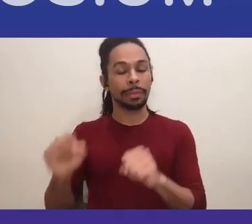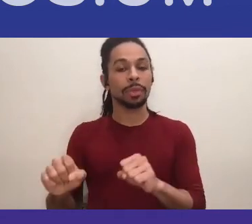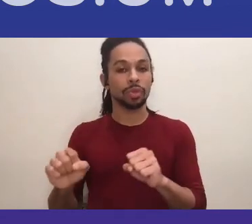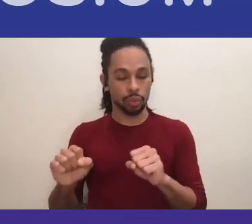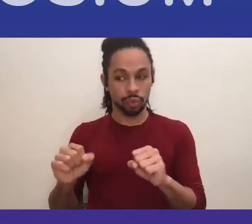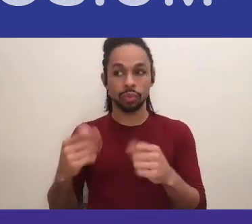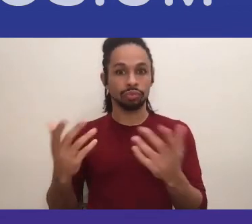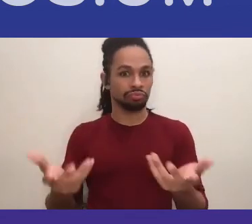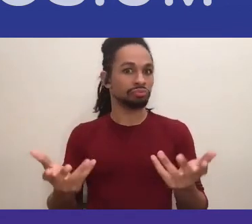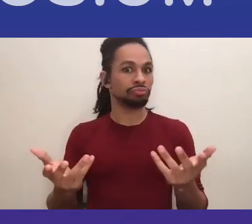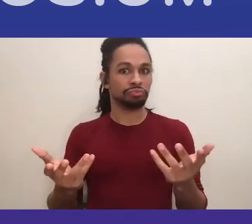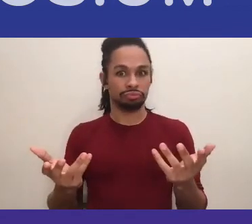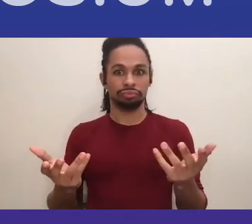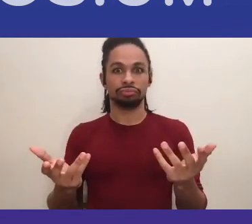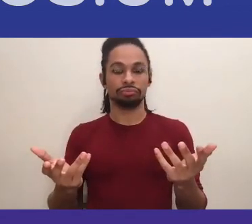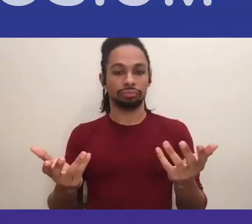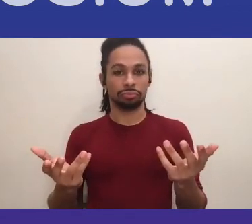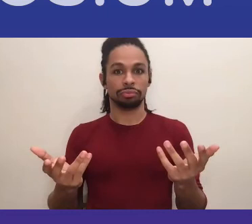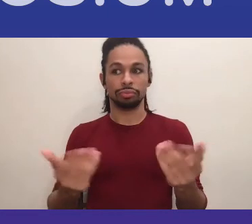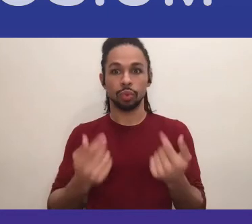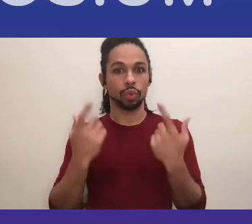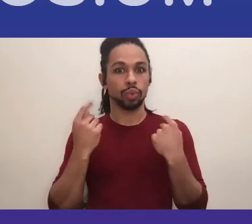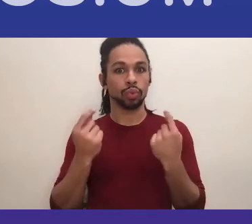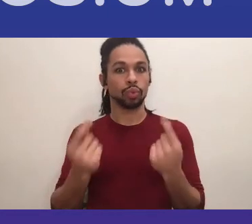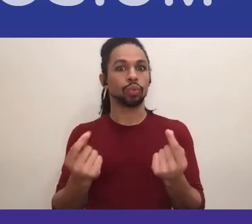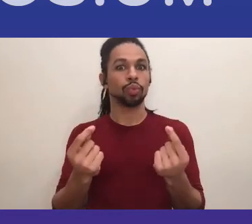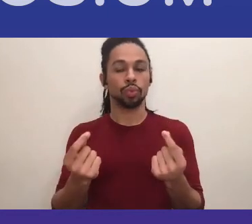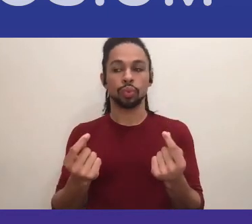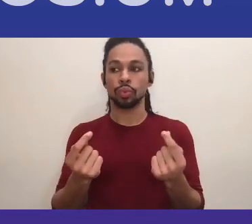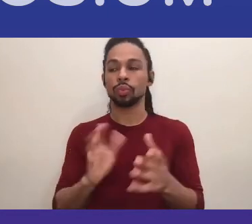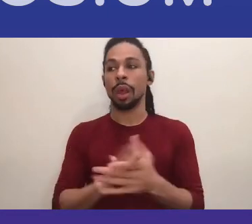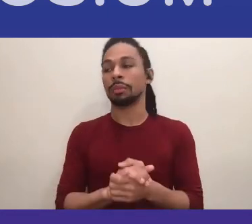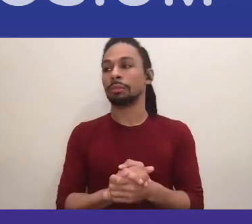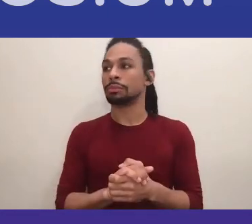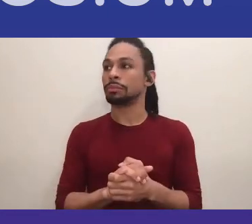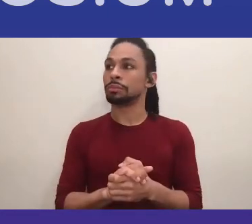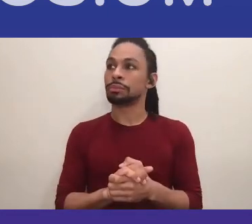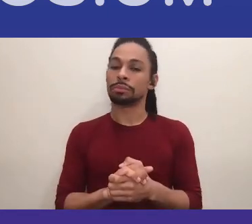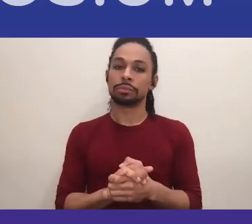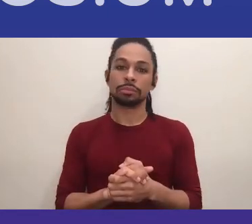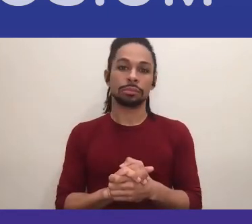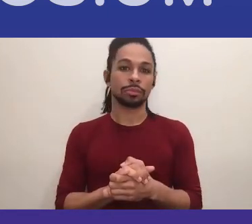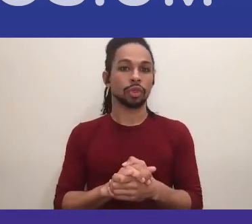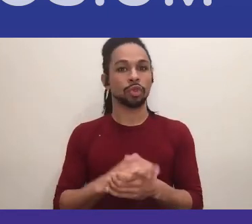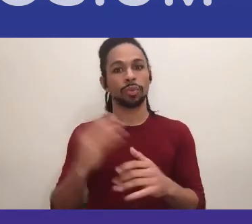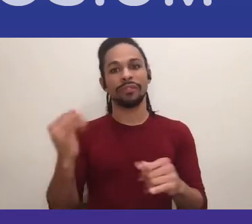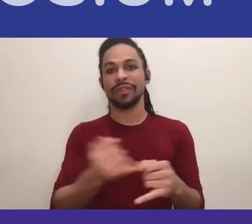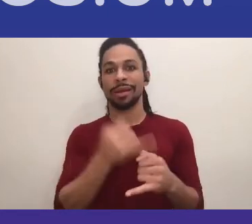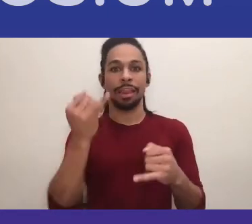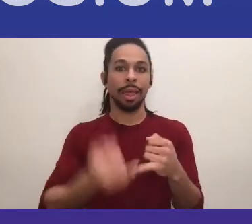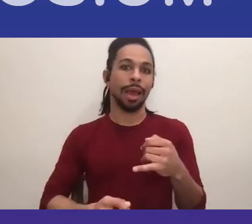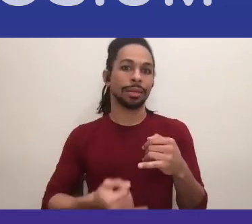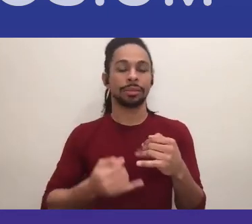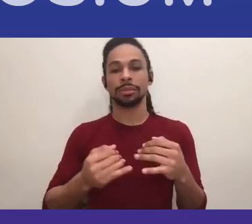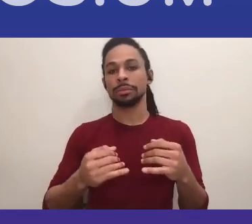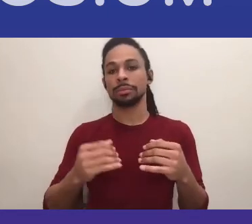to do, I mean, to finalize it the way they want.